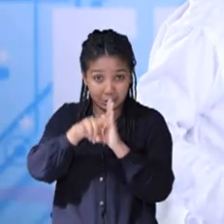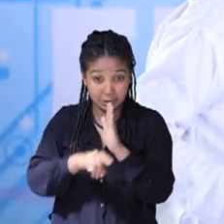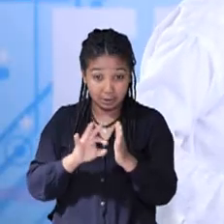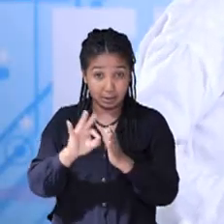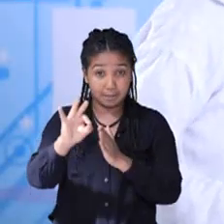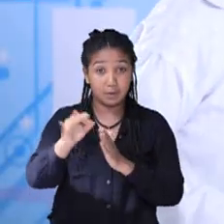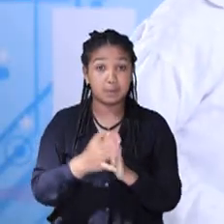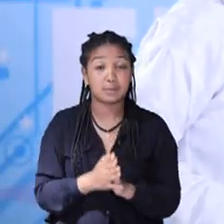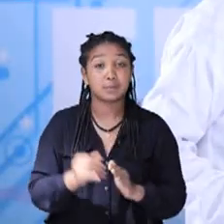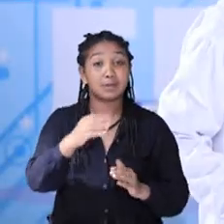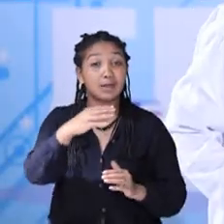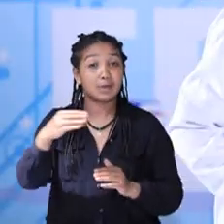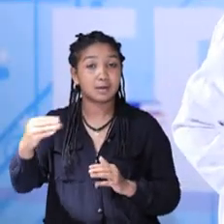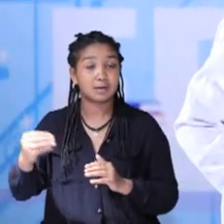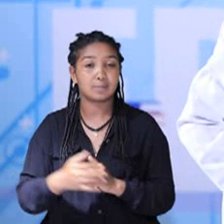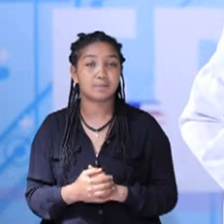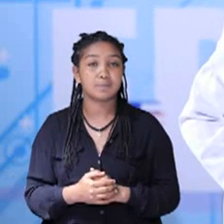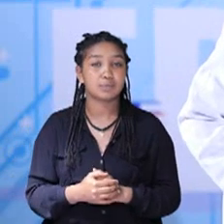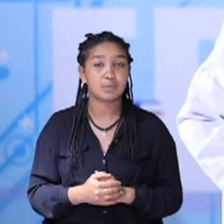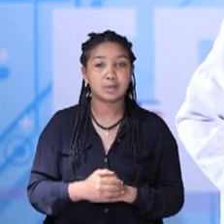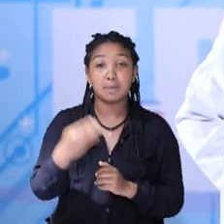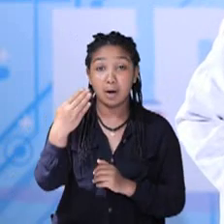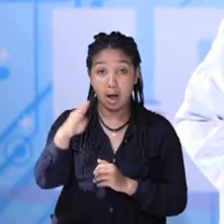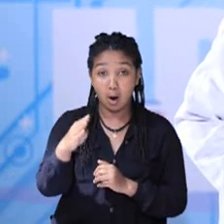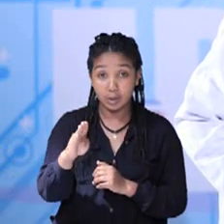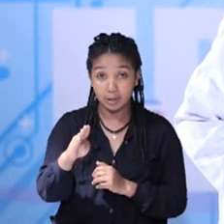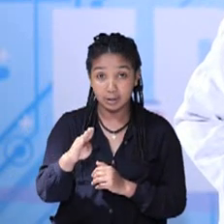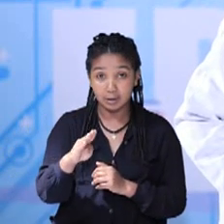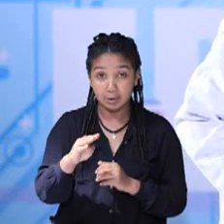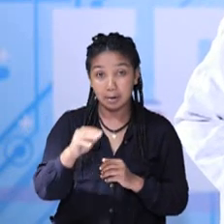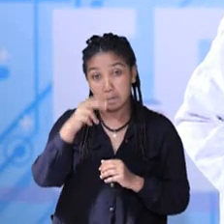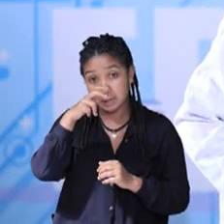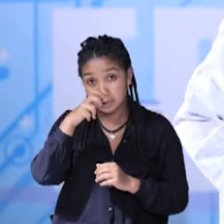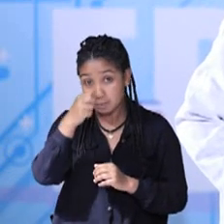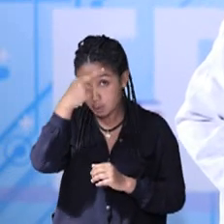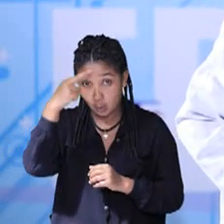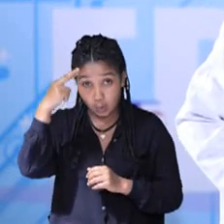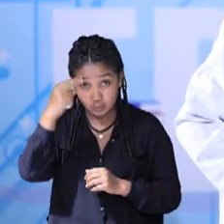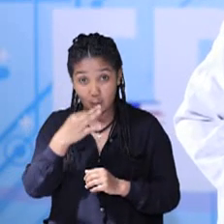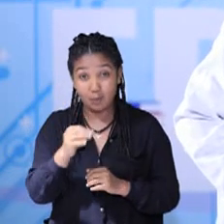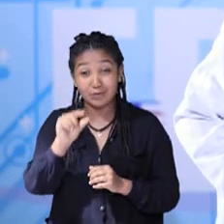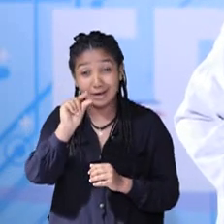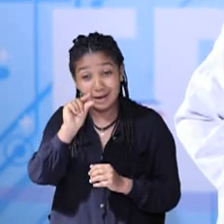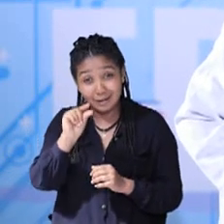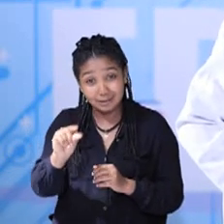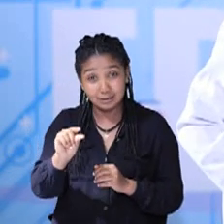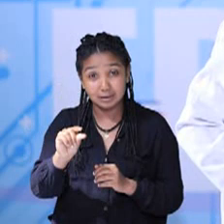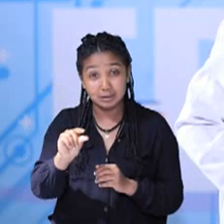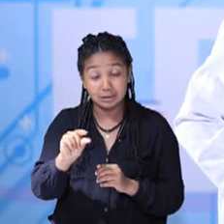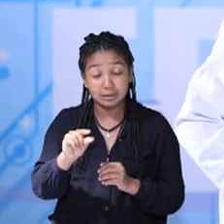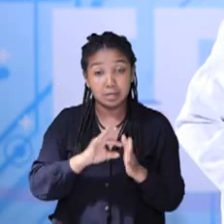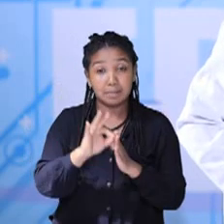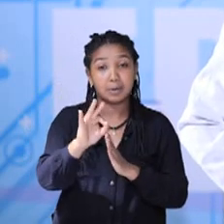in number, and the brown beetles, because of less predation,